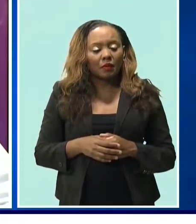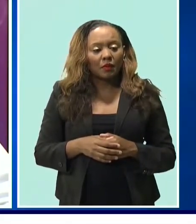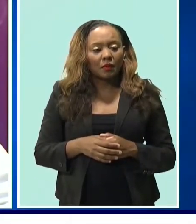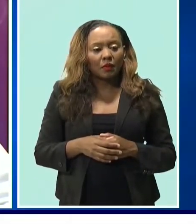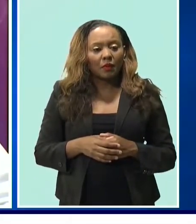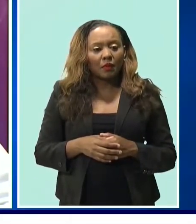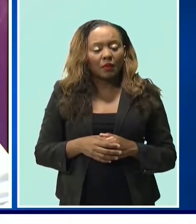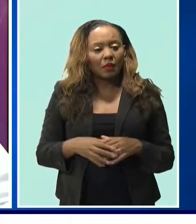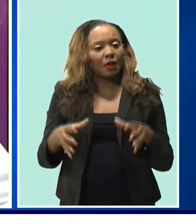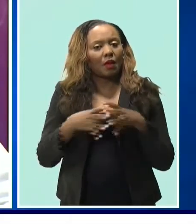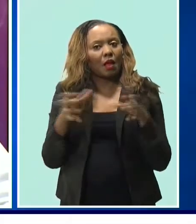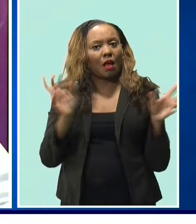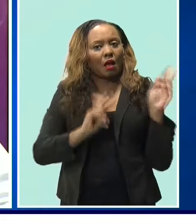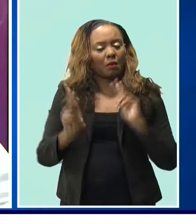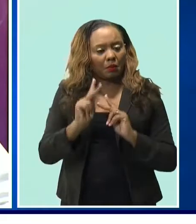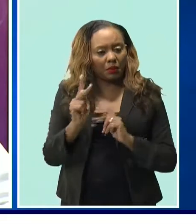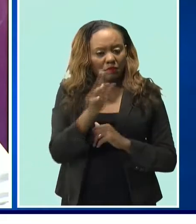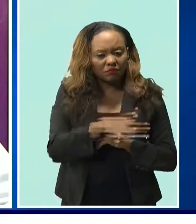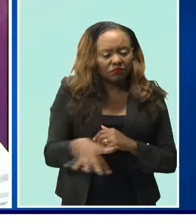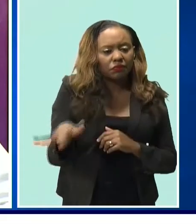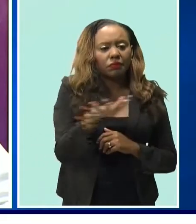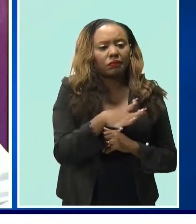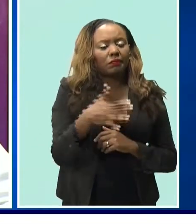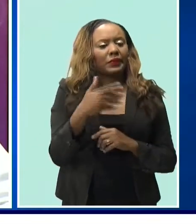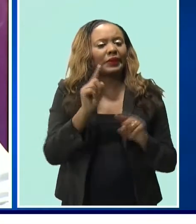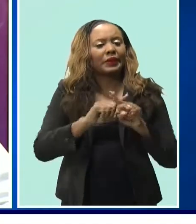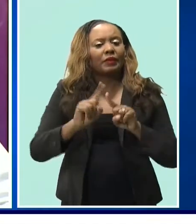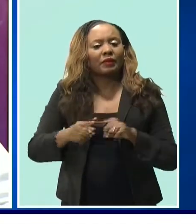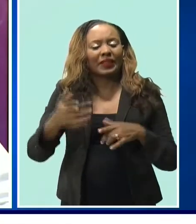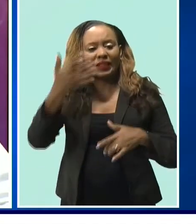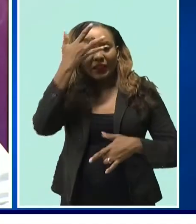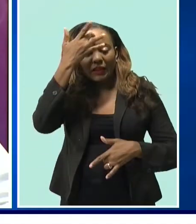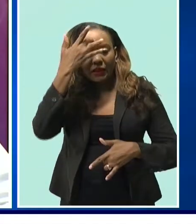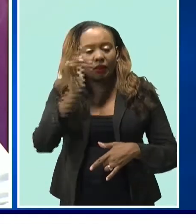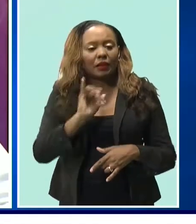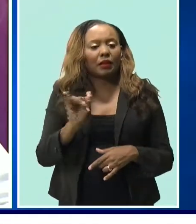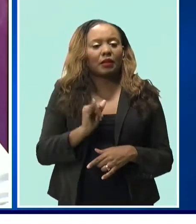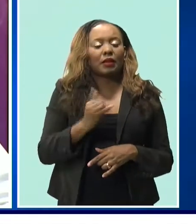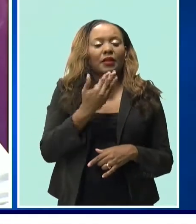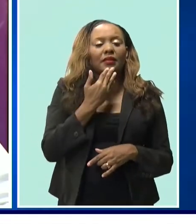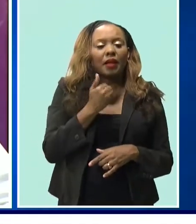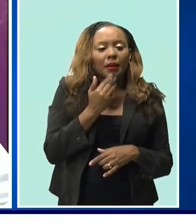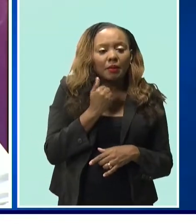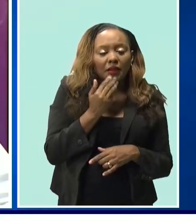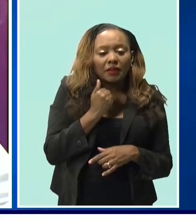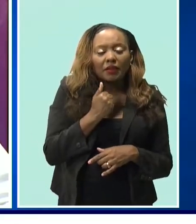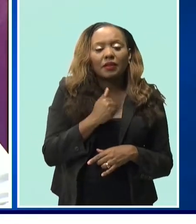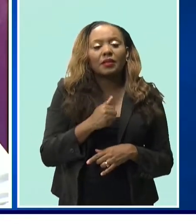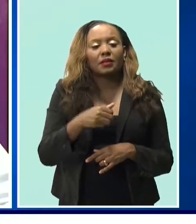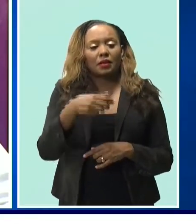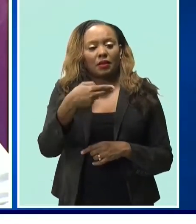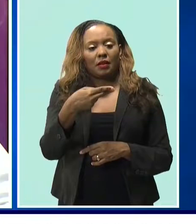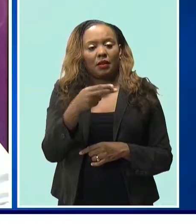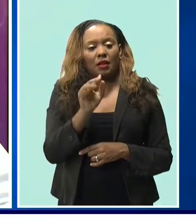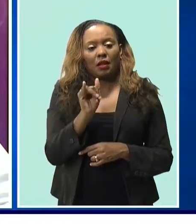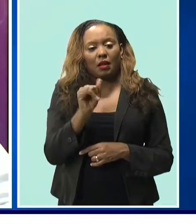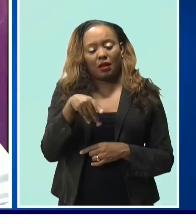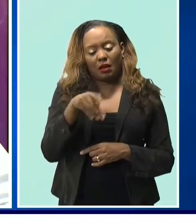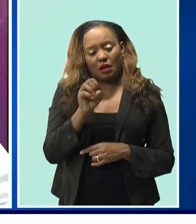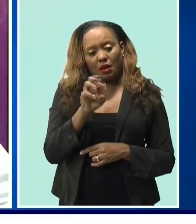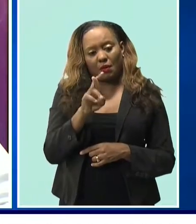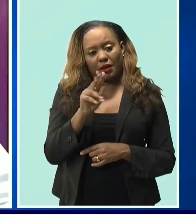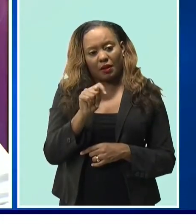are suffering with non-communicable diseases. So hypertension and diabetes in our population are among